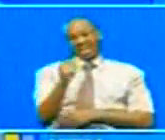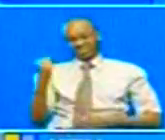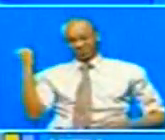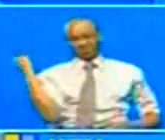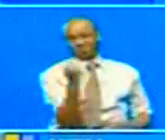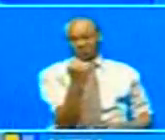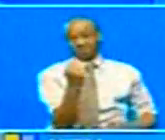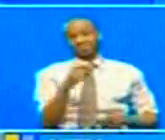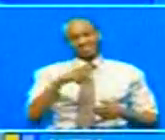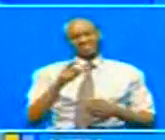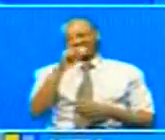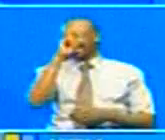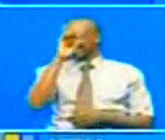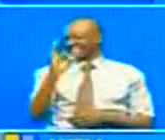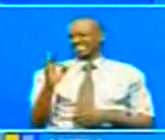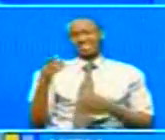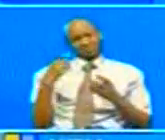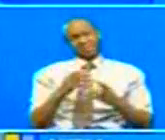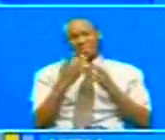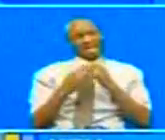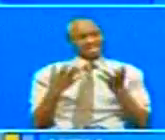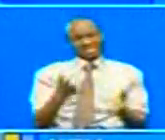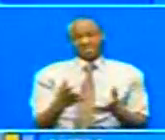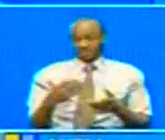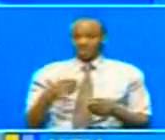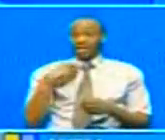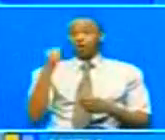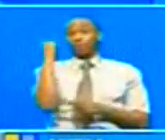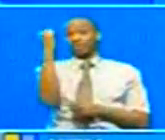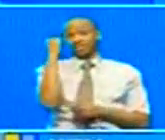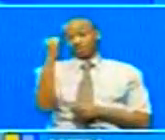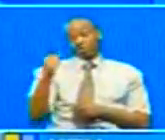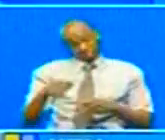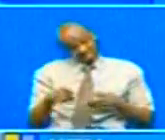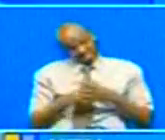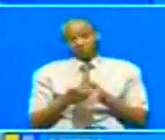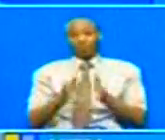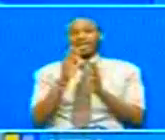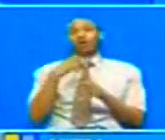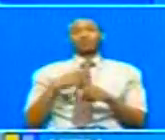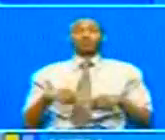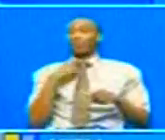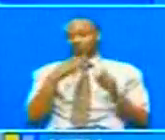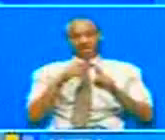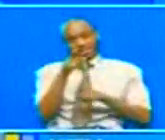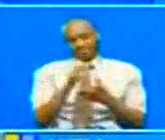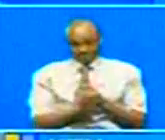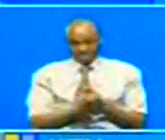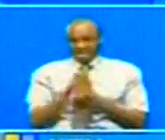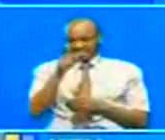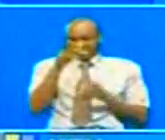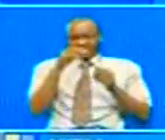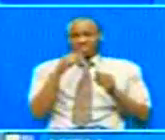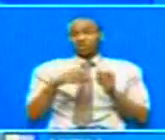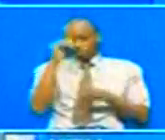stabbed and seriously injured following what seems to be a politically instigated attempt on his life. The fourth-year student